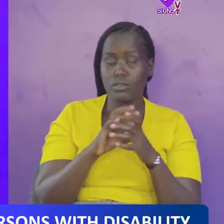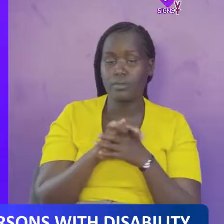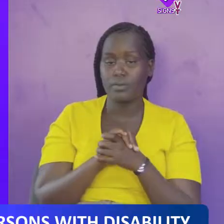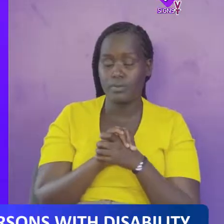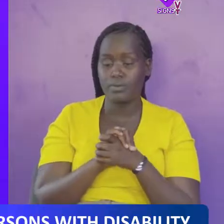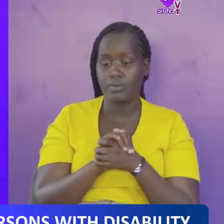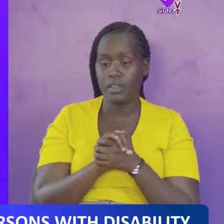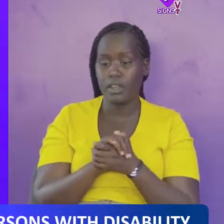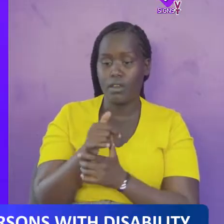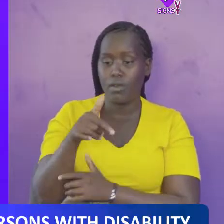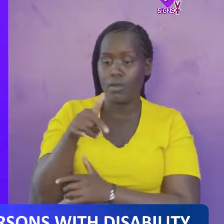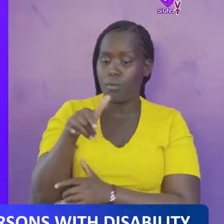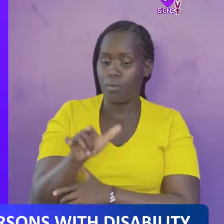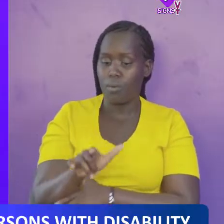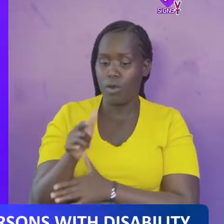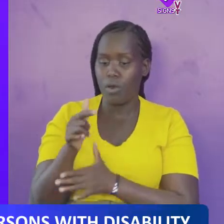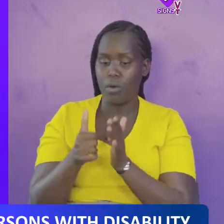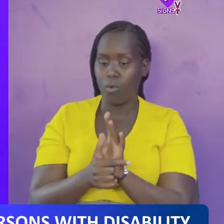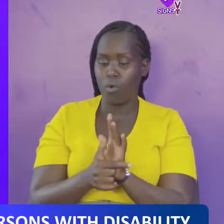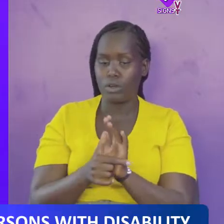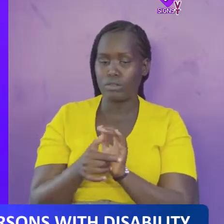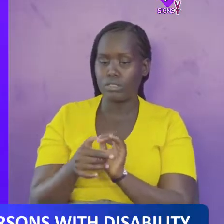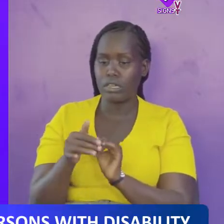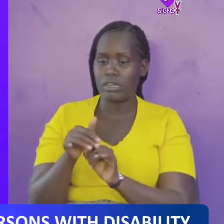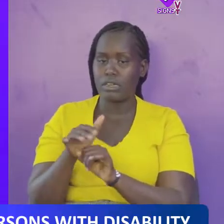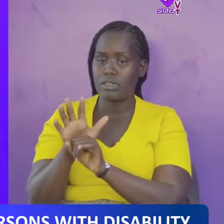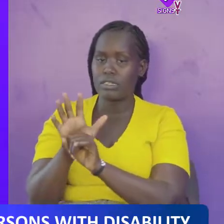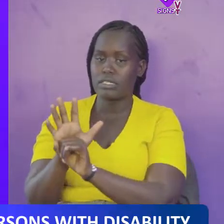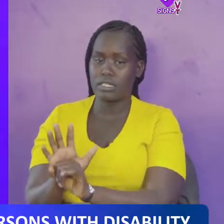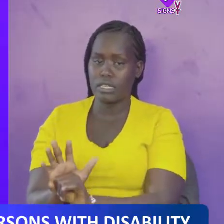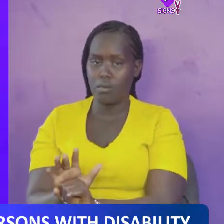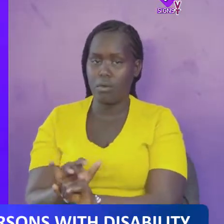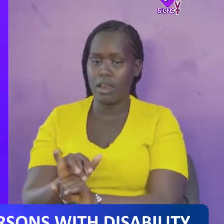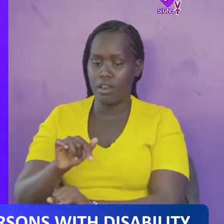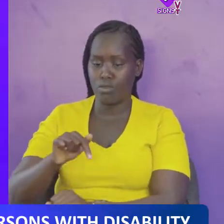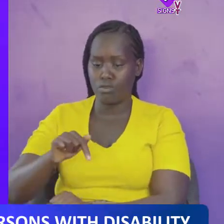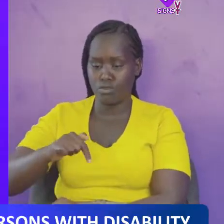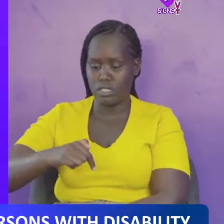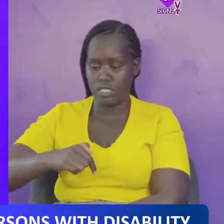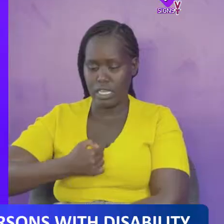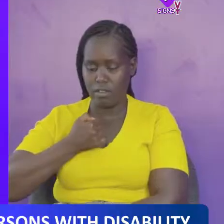Let's reduce stigma. Let's reduce